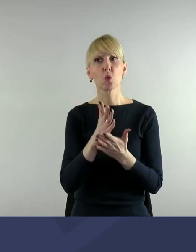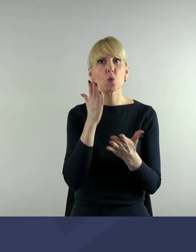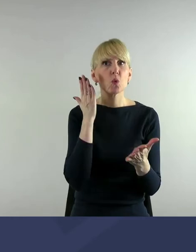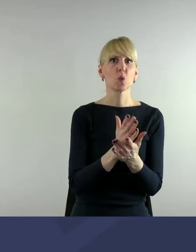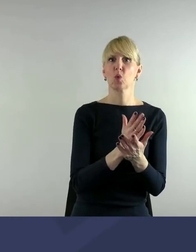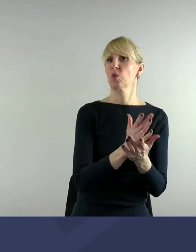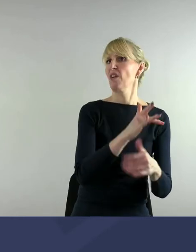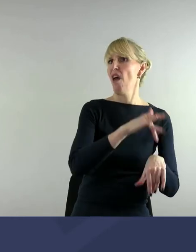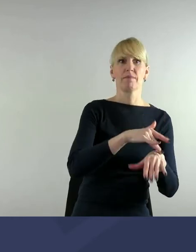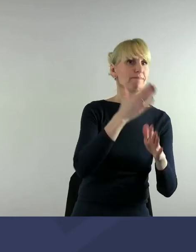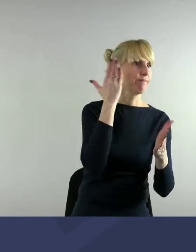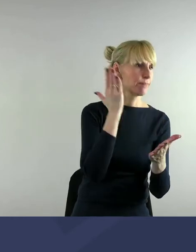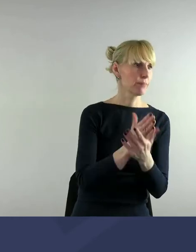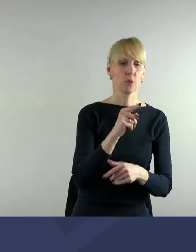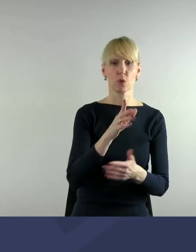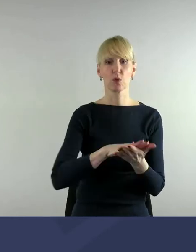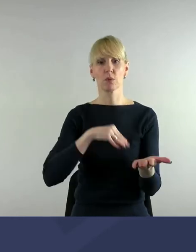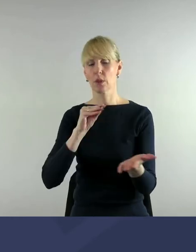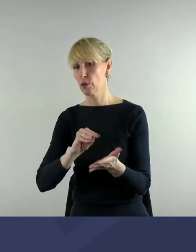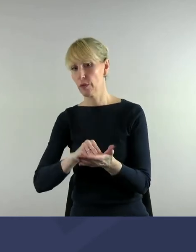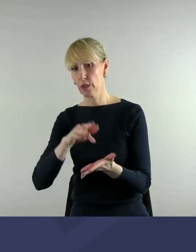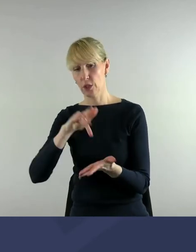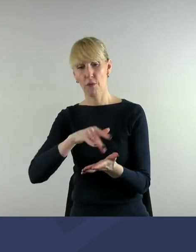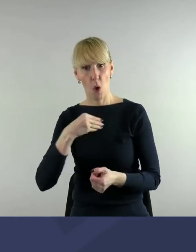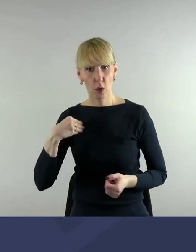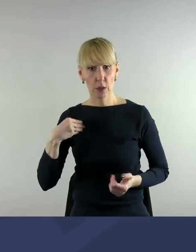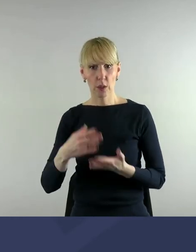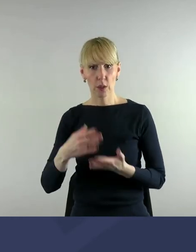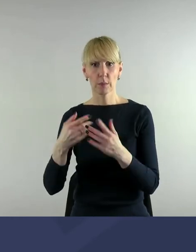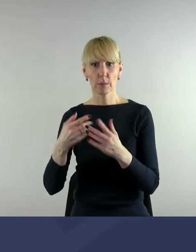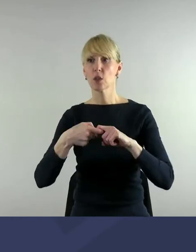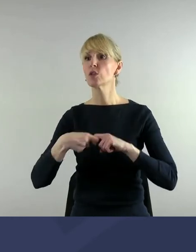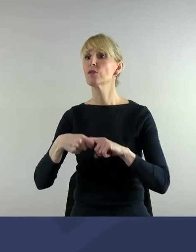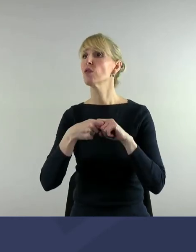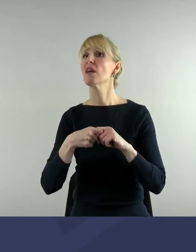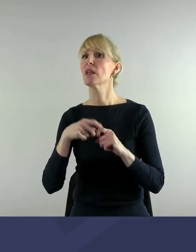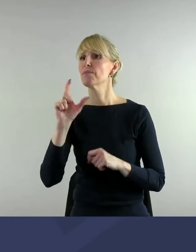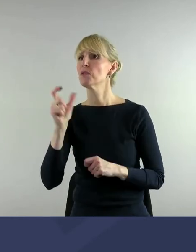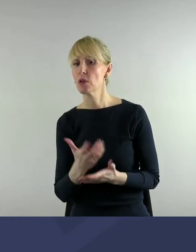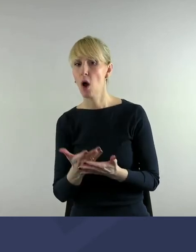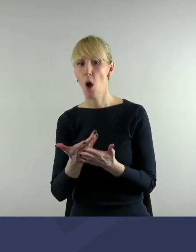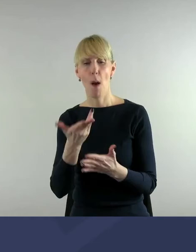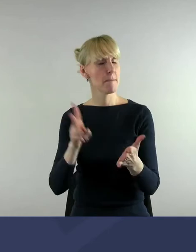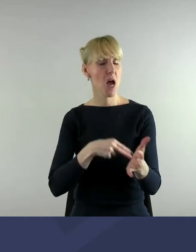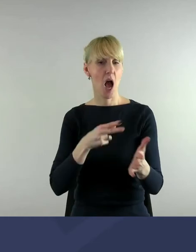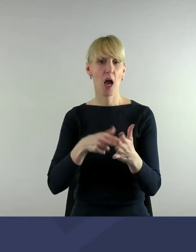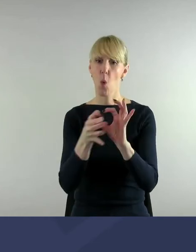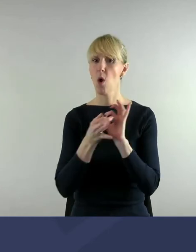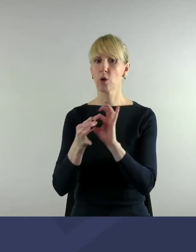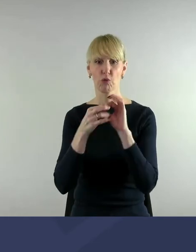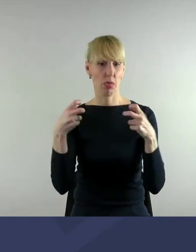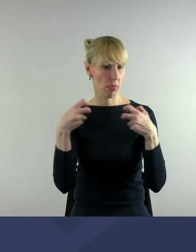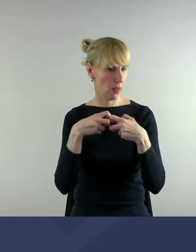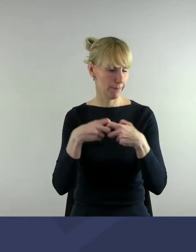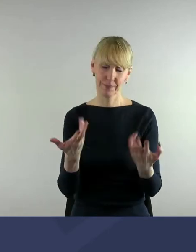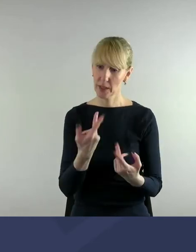the news, because when the extreme is already experienced by everyone, we have no connection then, no internet